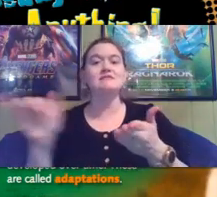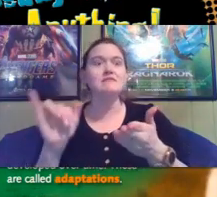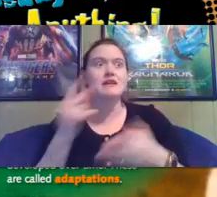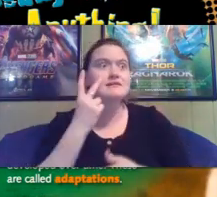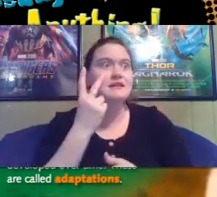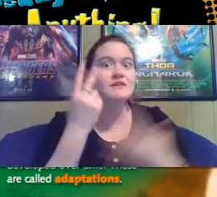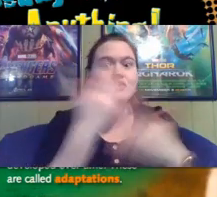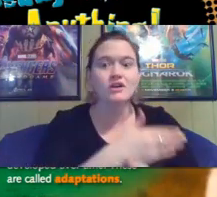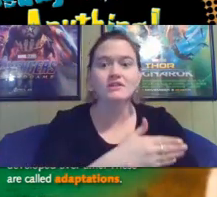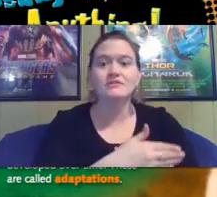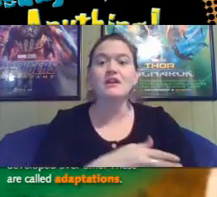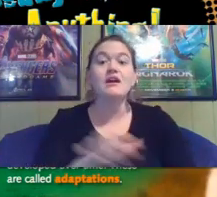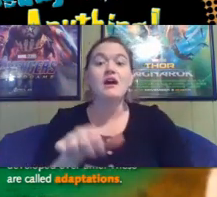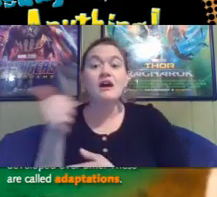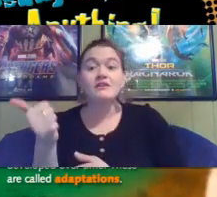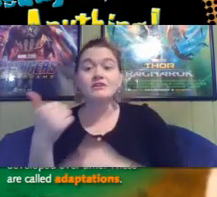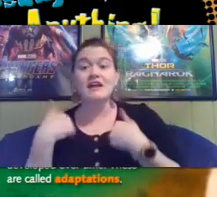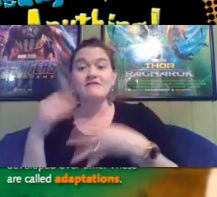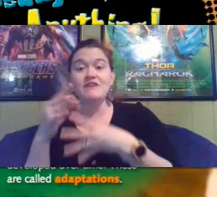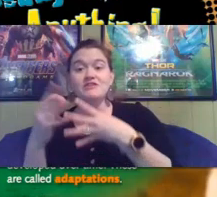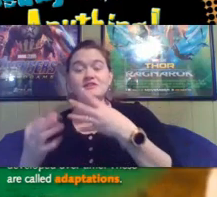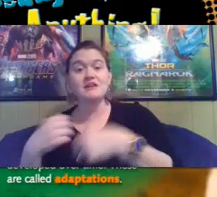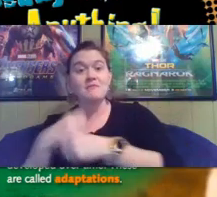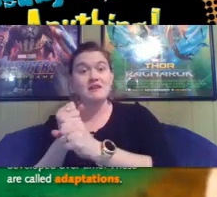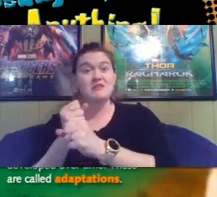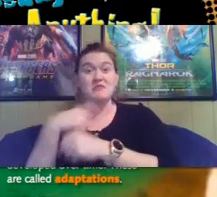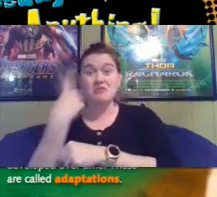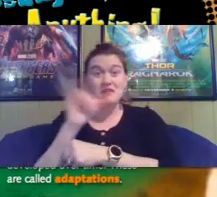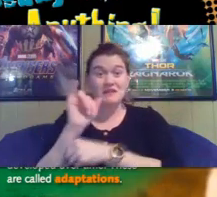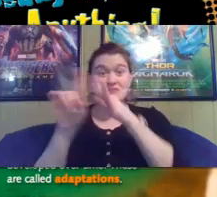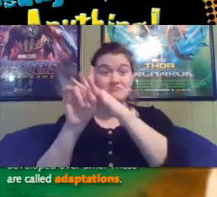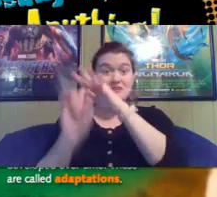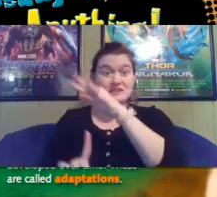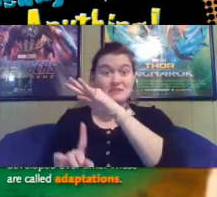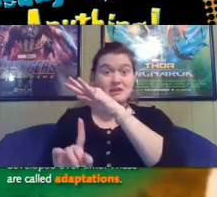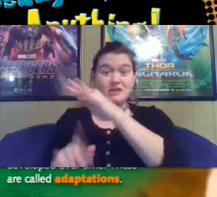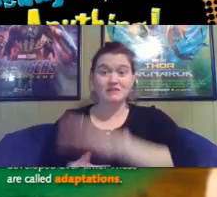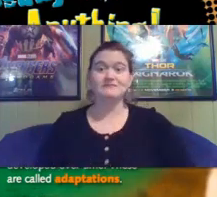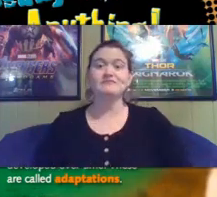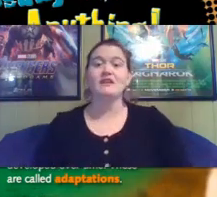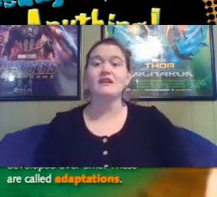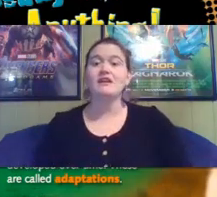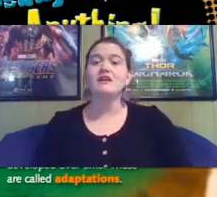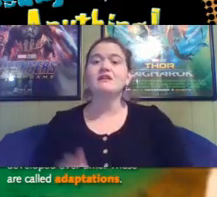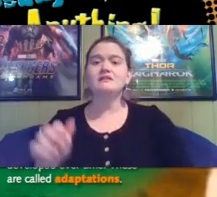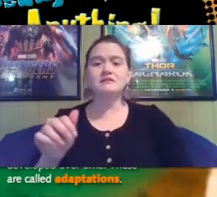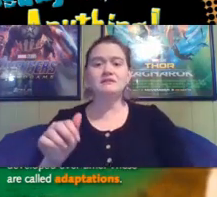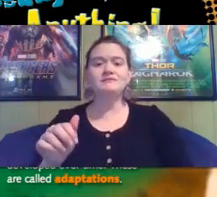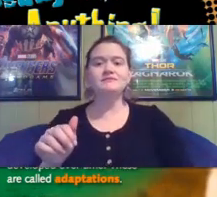things, like see in the dark. Others have features that make them look like they're disappearing.